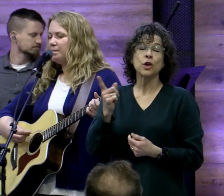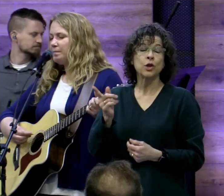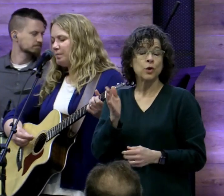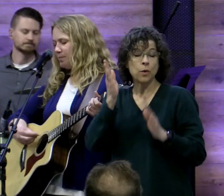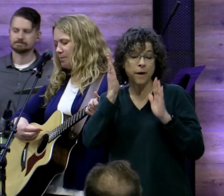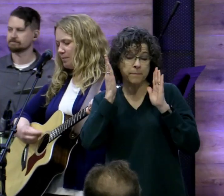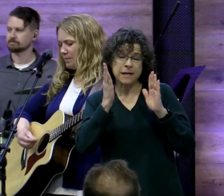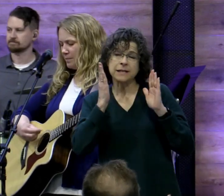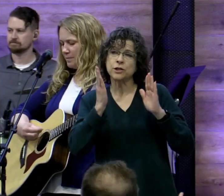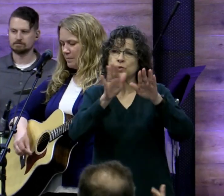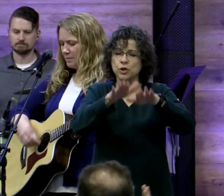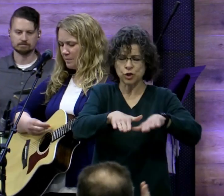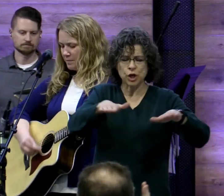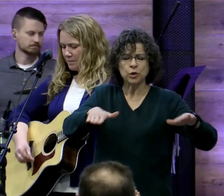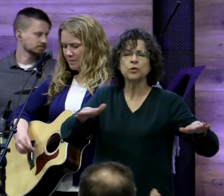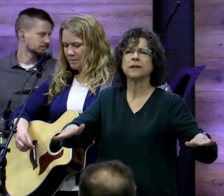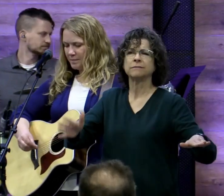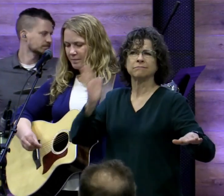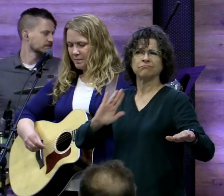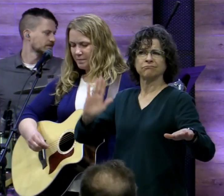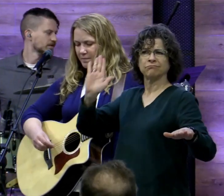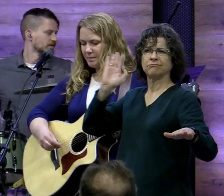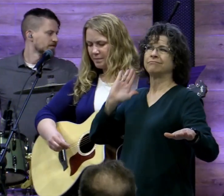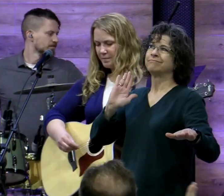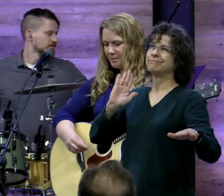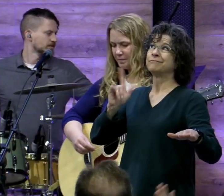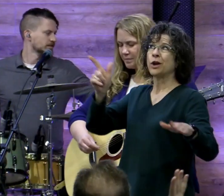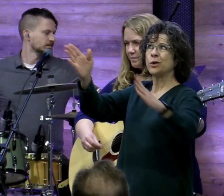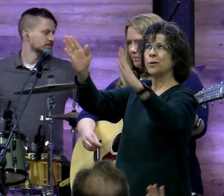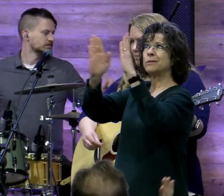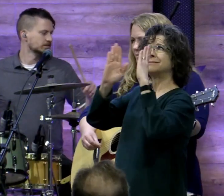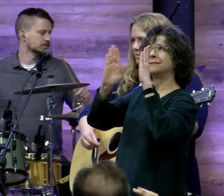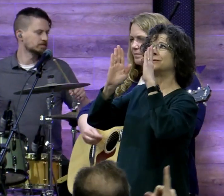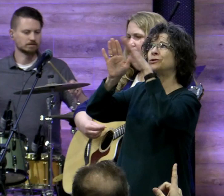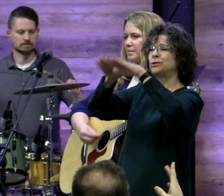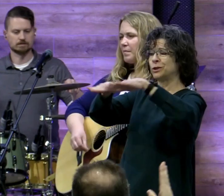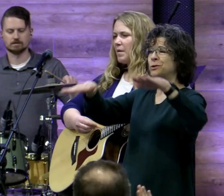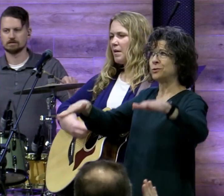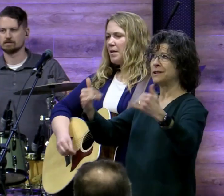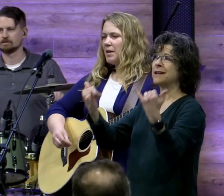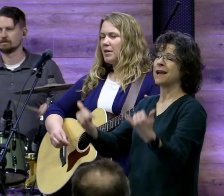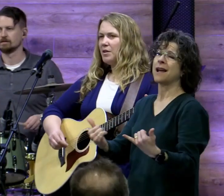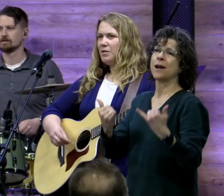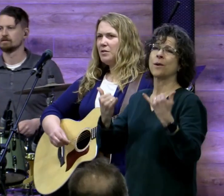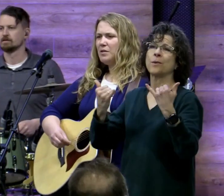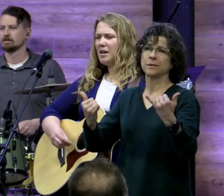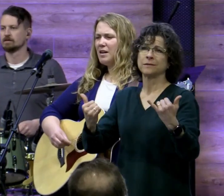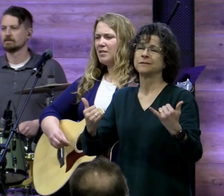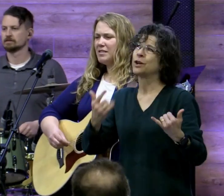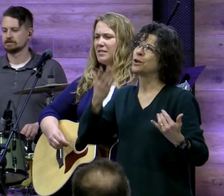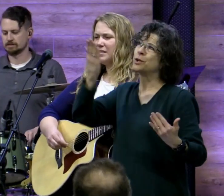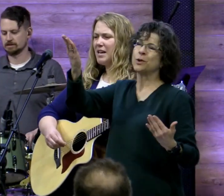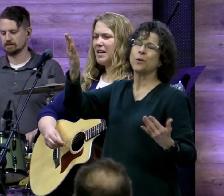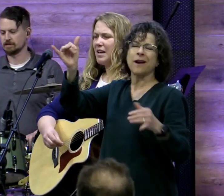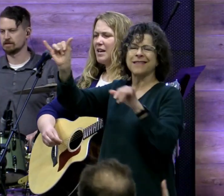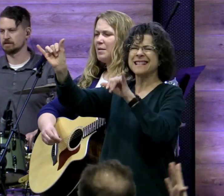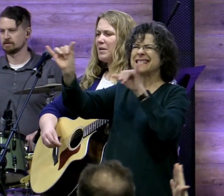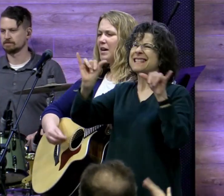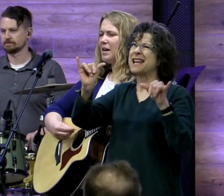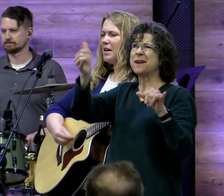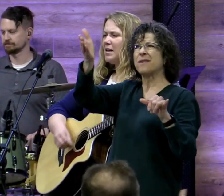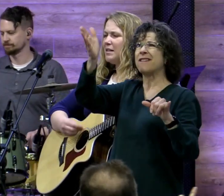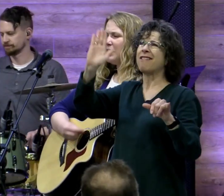your children then. You hear your children now. You are the